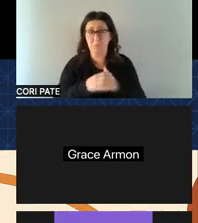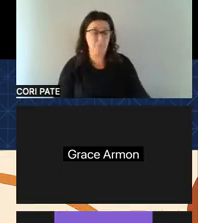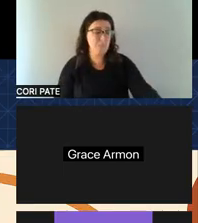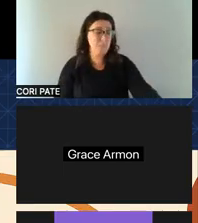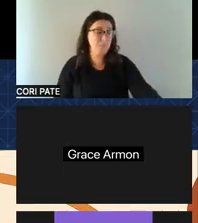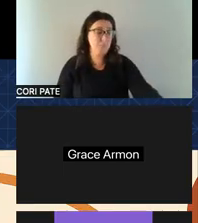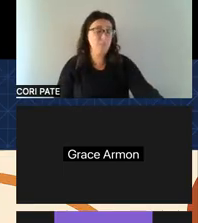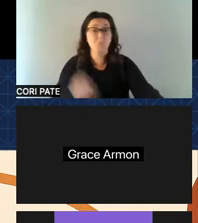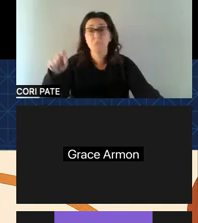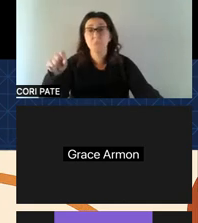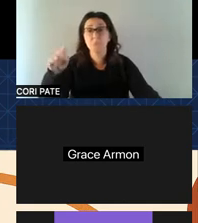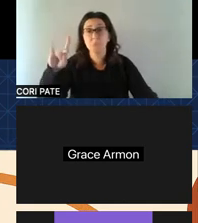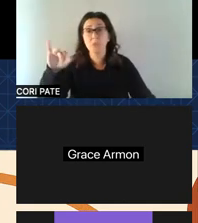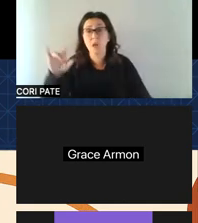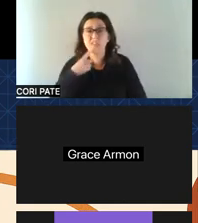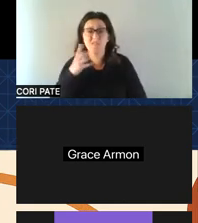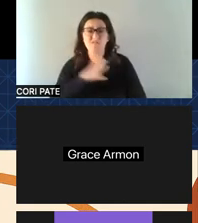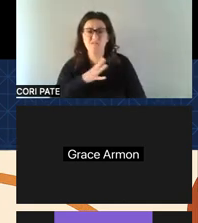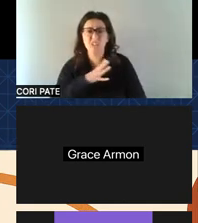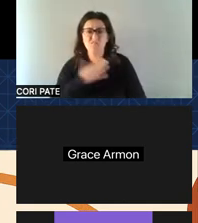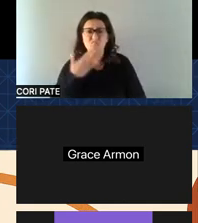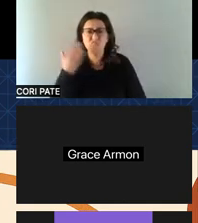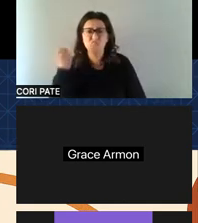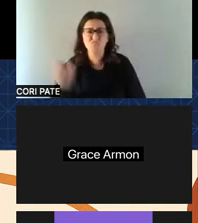This is Kyle. Yeah, sure. That's fine. I think that's a great idea.